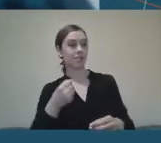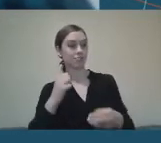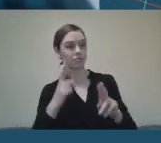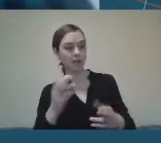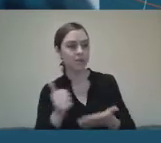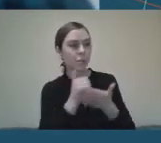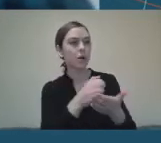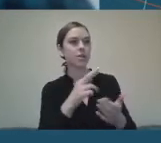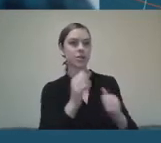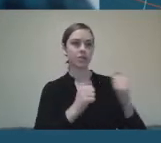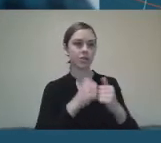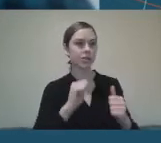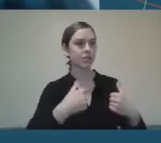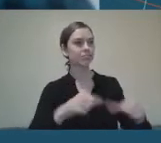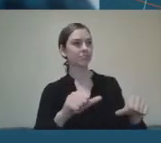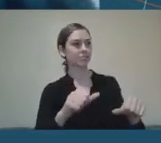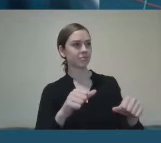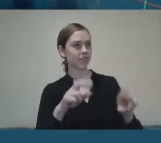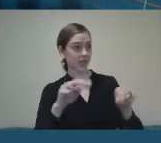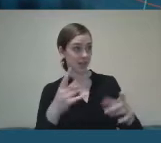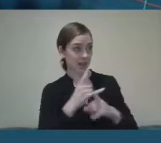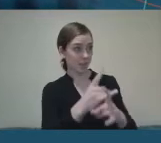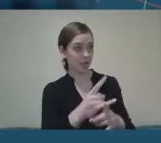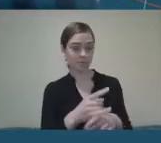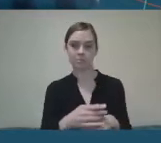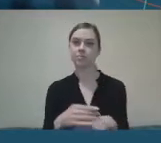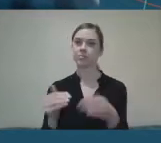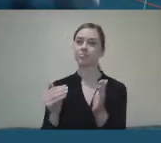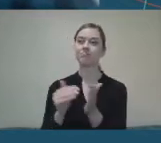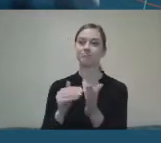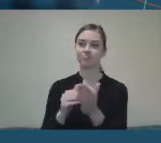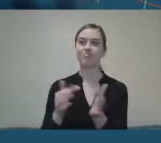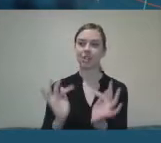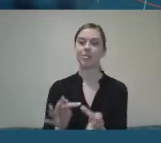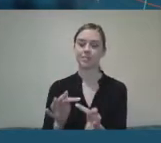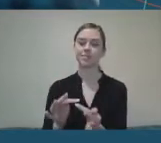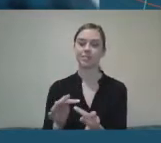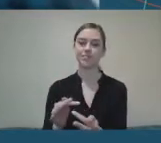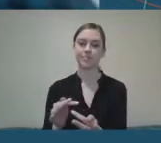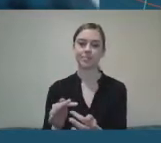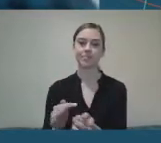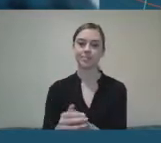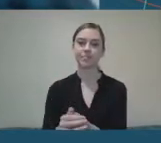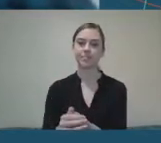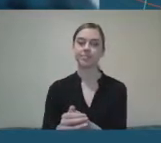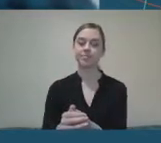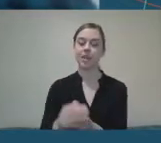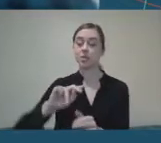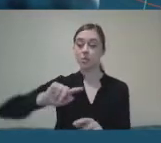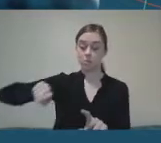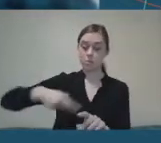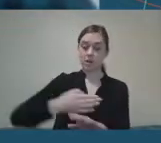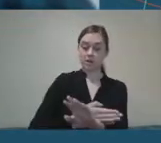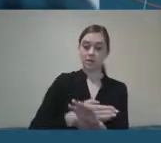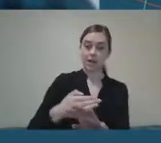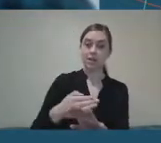help them do exactly that? Yeah, definitely. I suppose we started